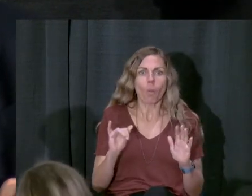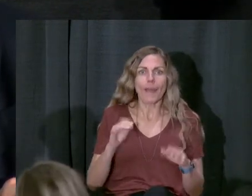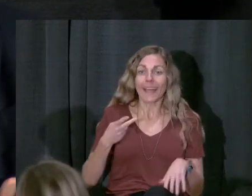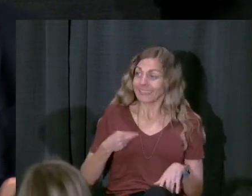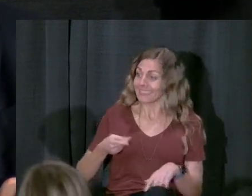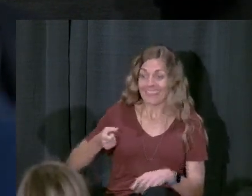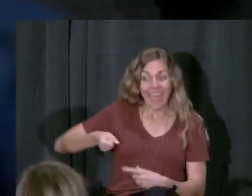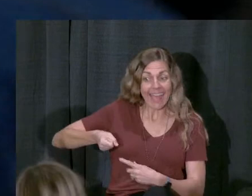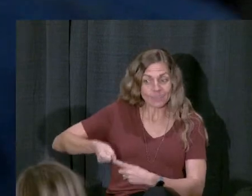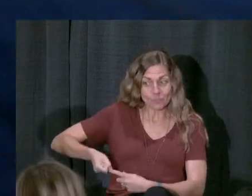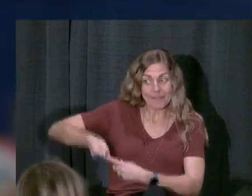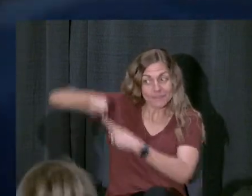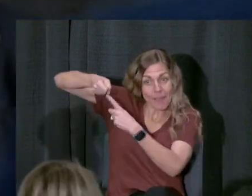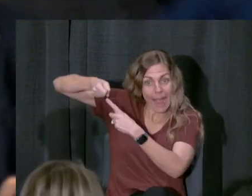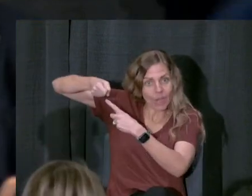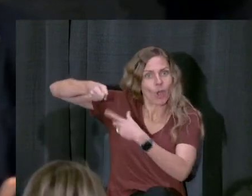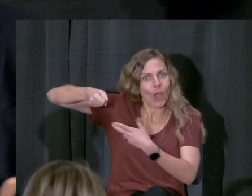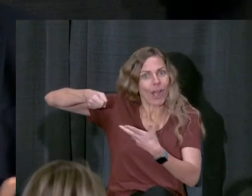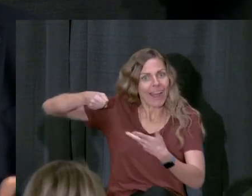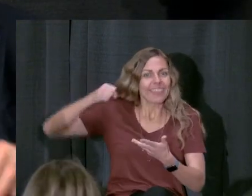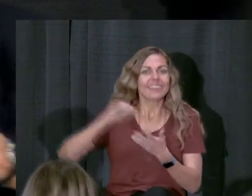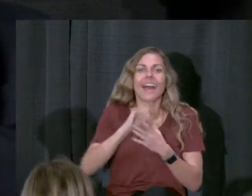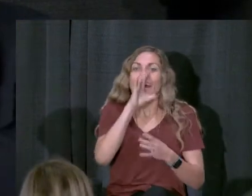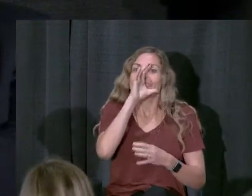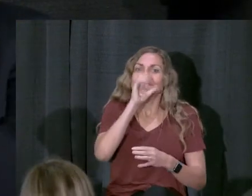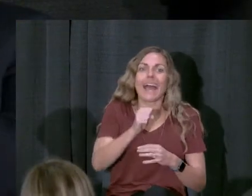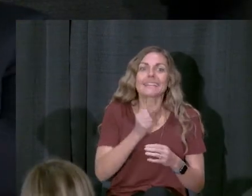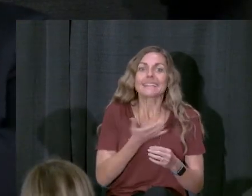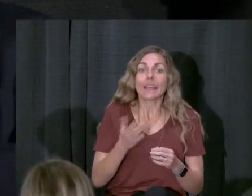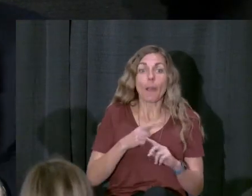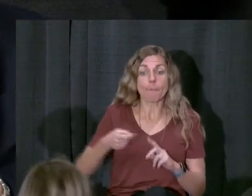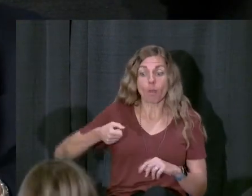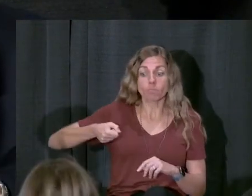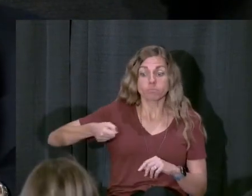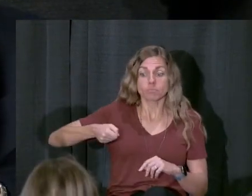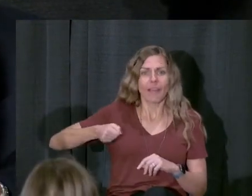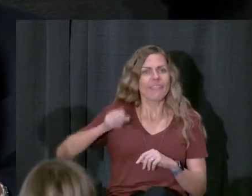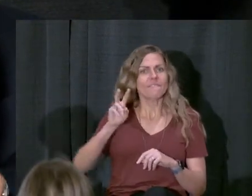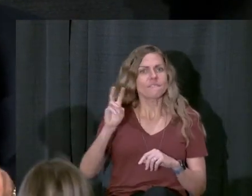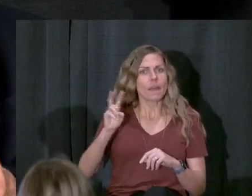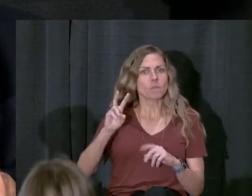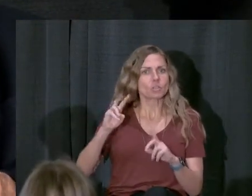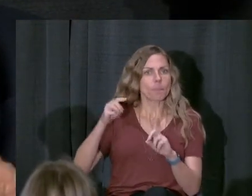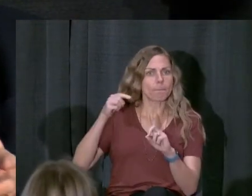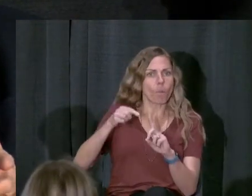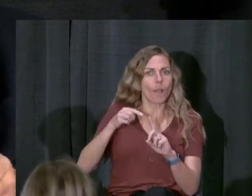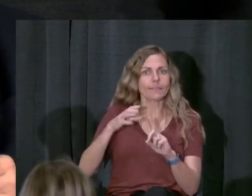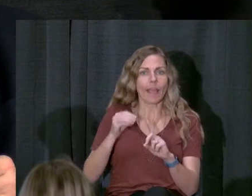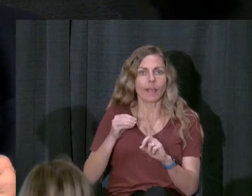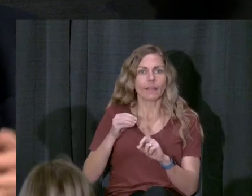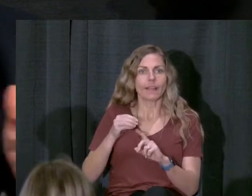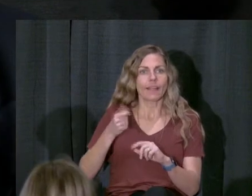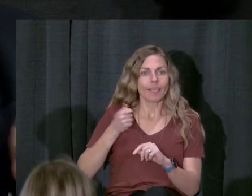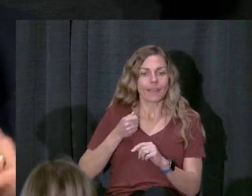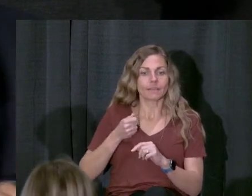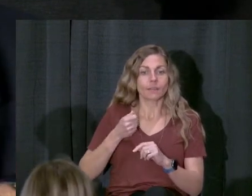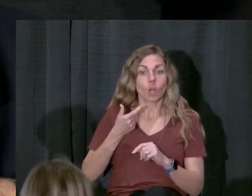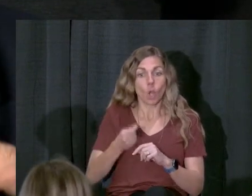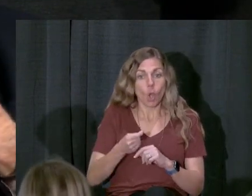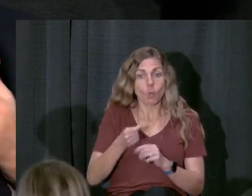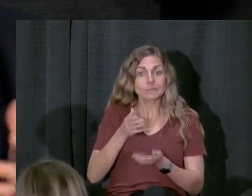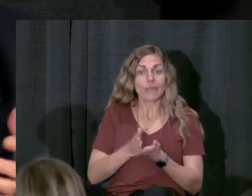higher, things like that. But the fascinating part of having the vibration points on the handle and the stop-go and let-go, I mean,